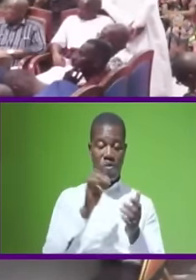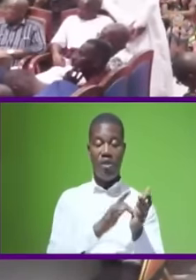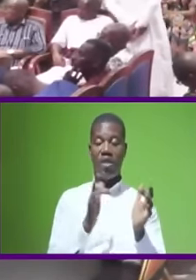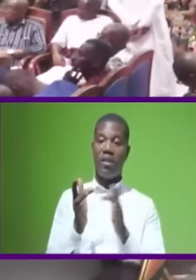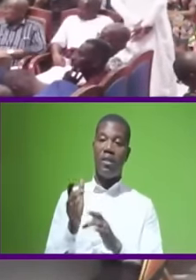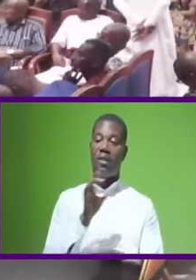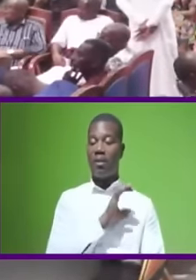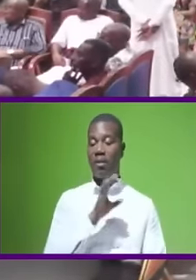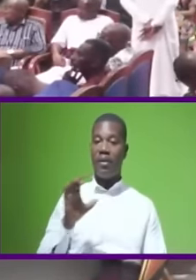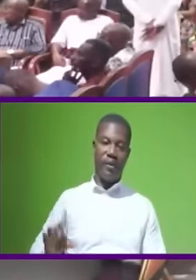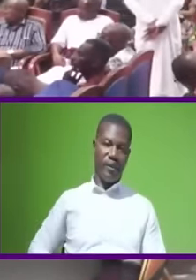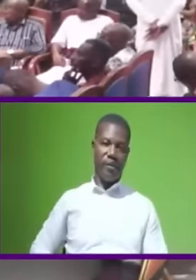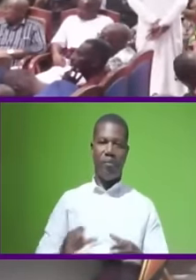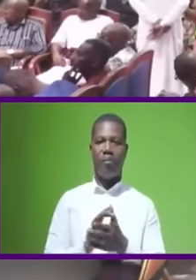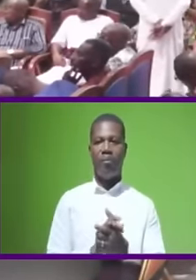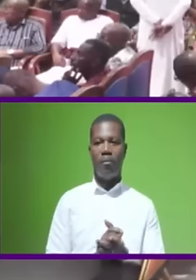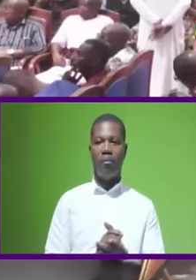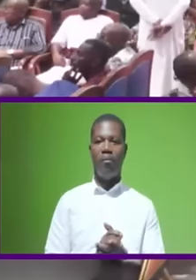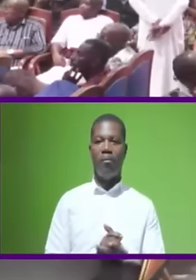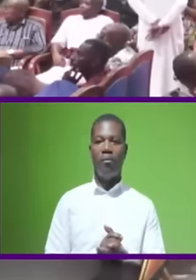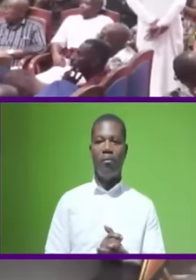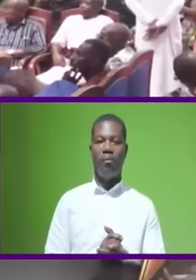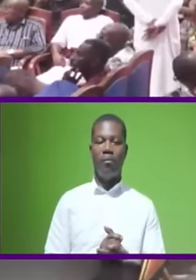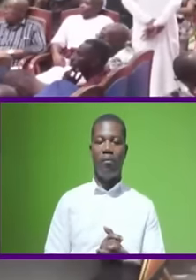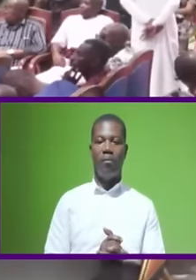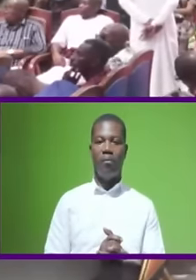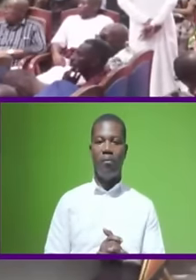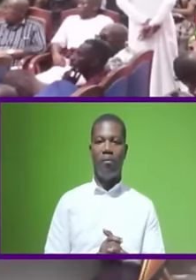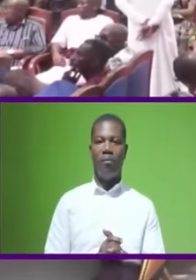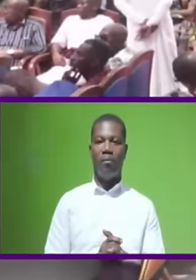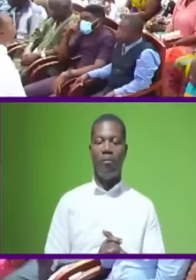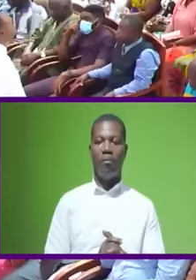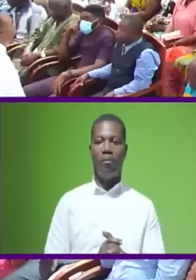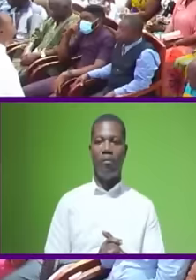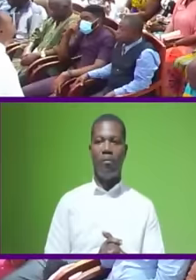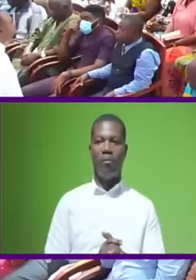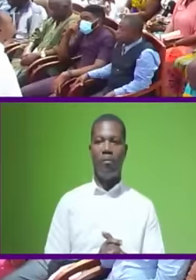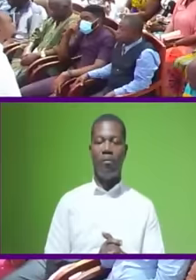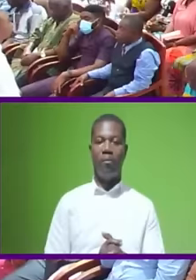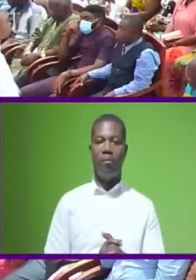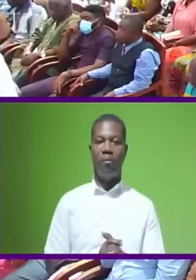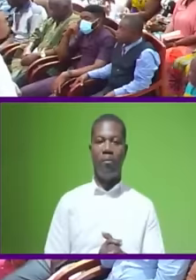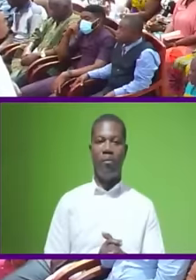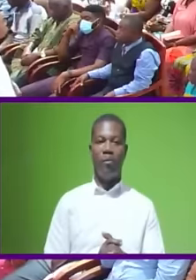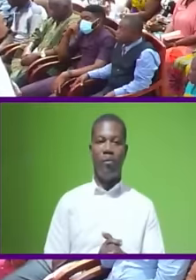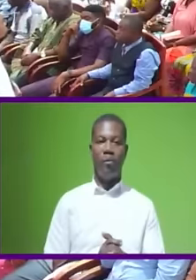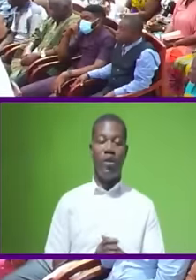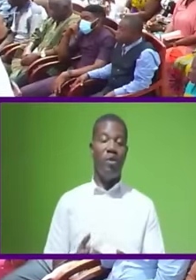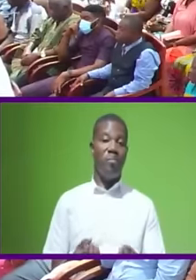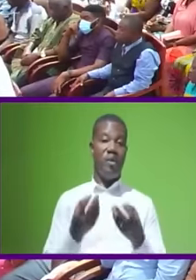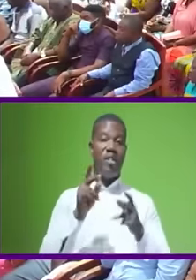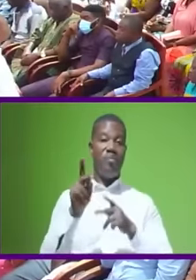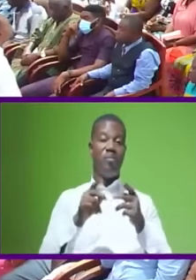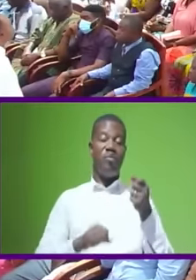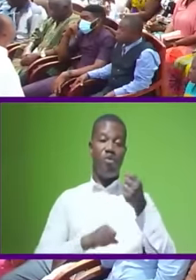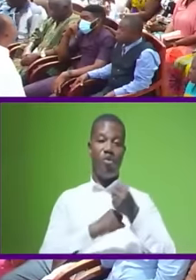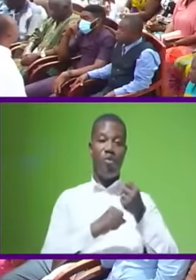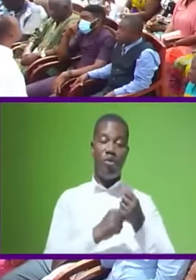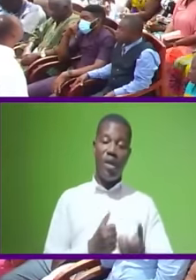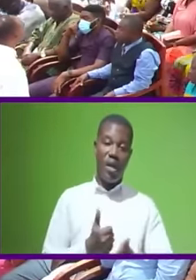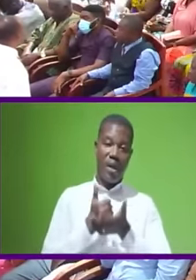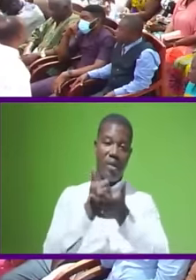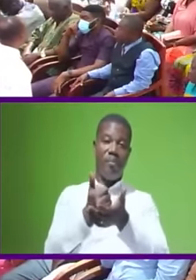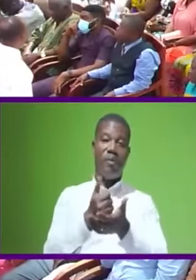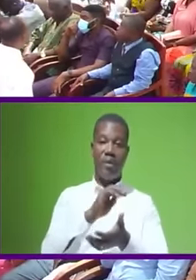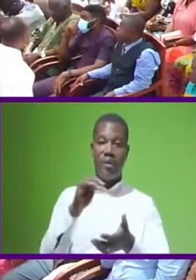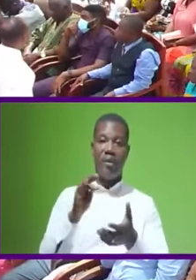up structures, building auditoriums, all for Christ's sake. Bebre na mi support wọn, mi bọ wọn,